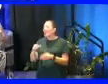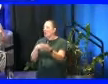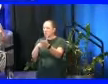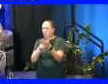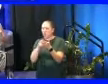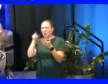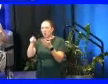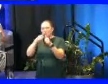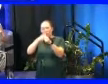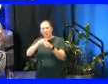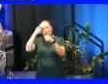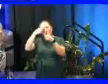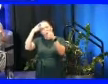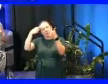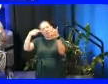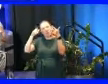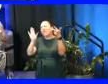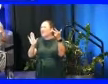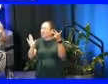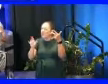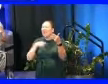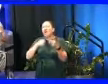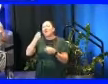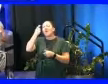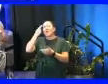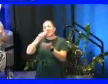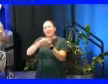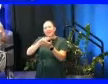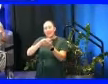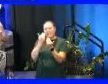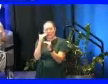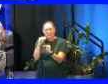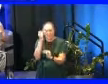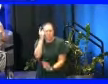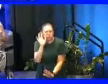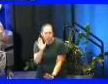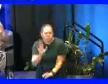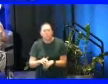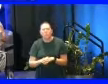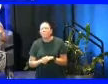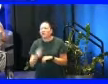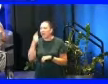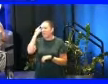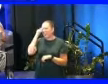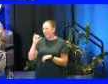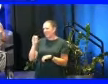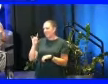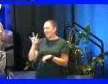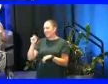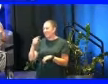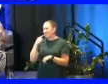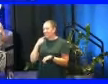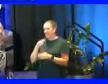are doing this, this, and this. I understand income limits. And I think, like Olivia said,